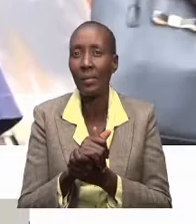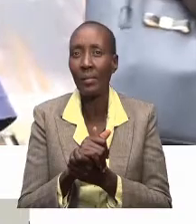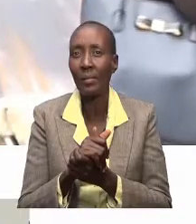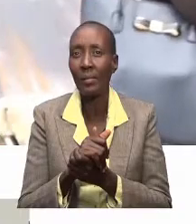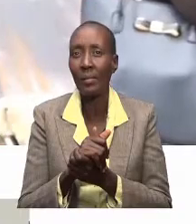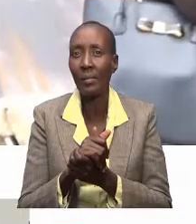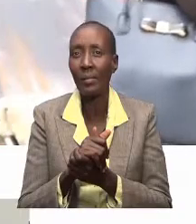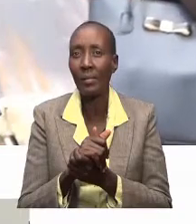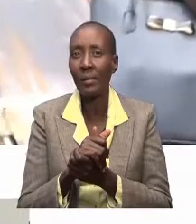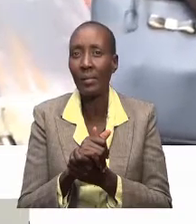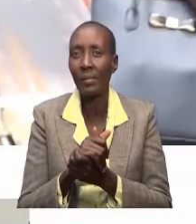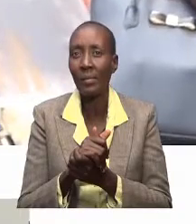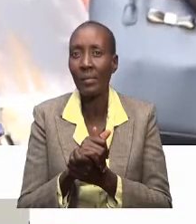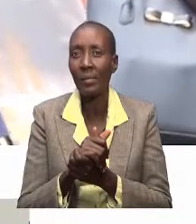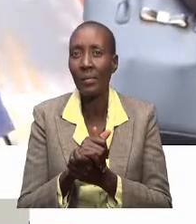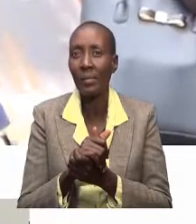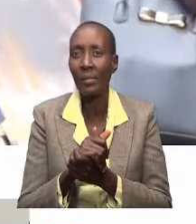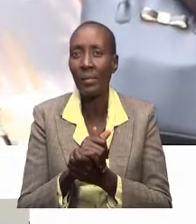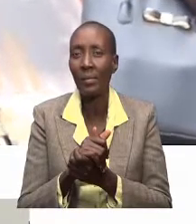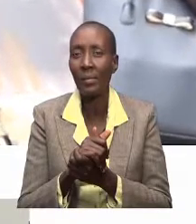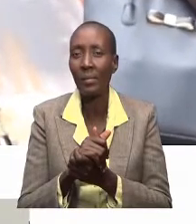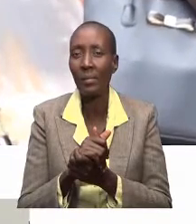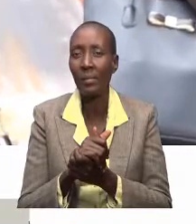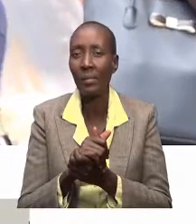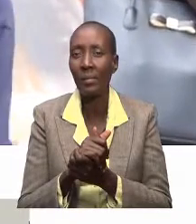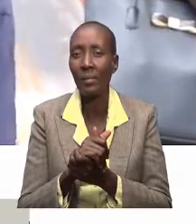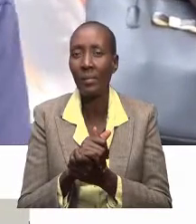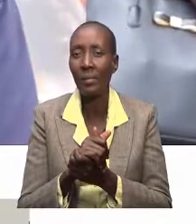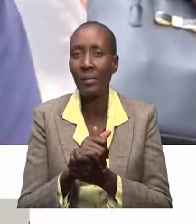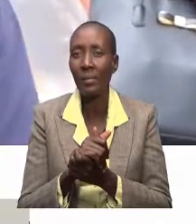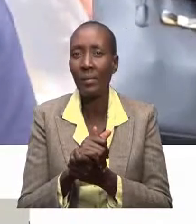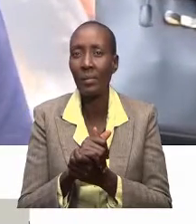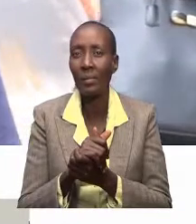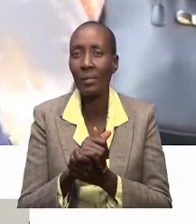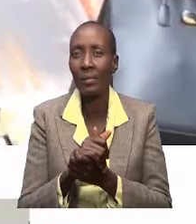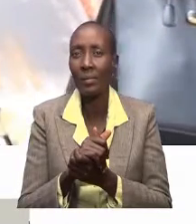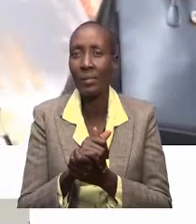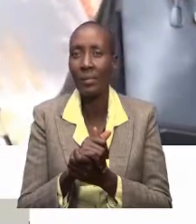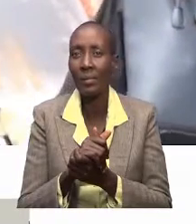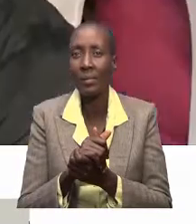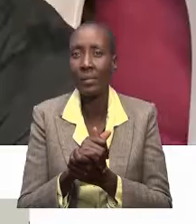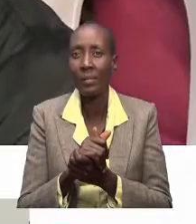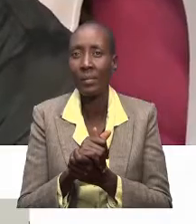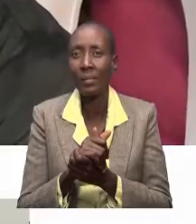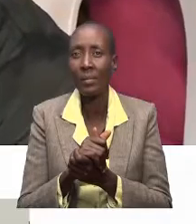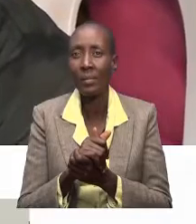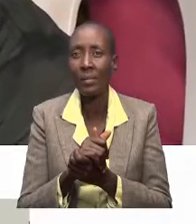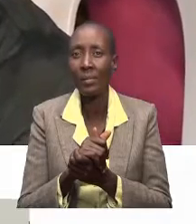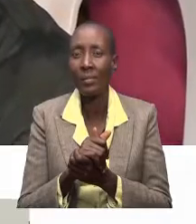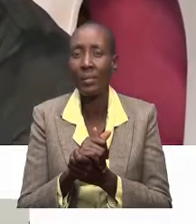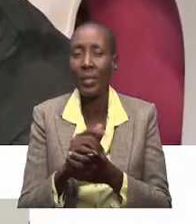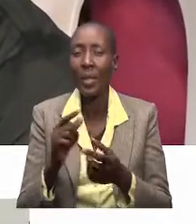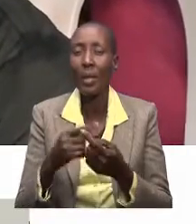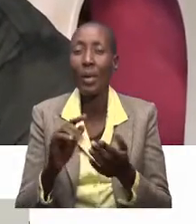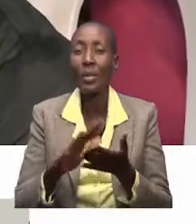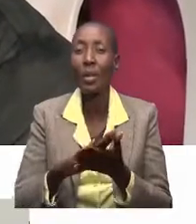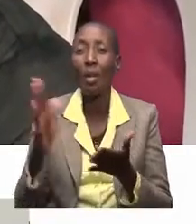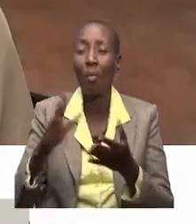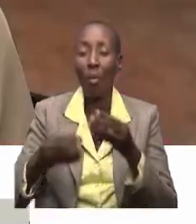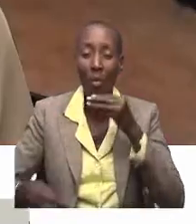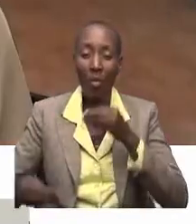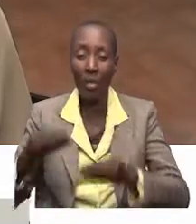but BBI is good. But now, inclusion people with disability, they have not tried to assess anything there. Isitoshe wale maavu